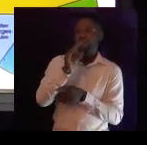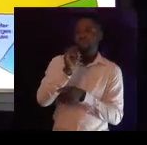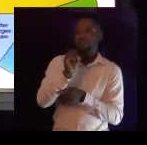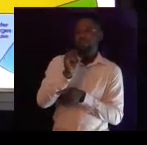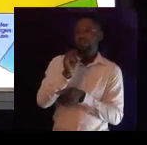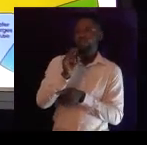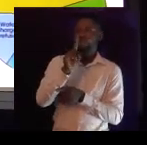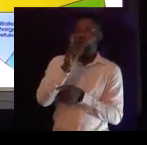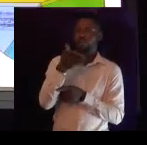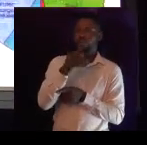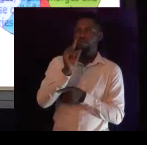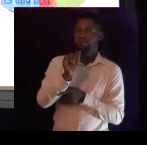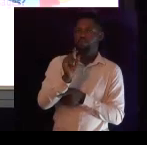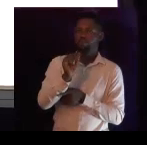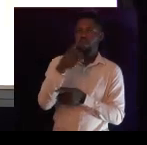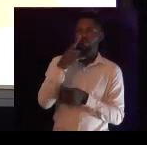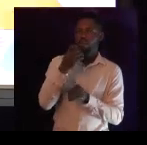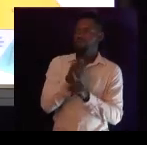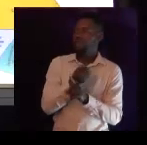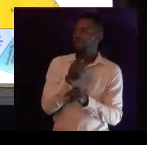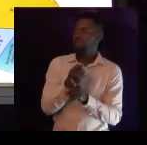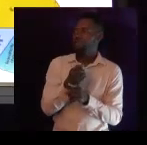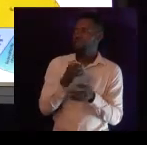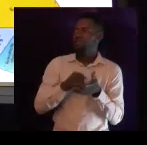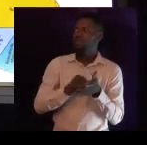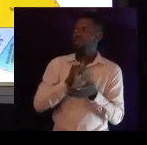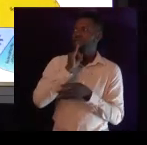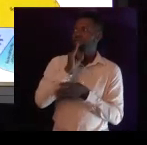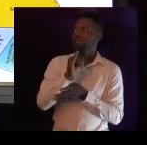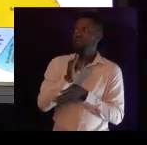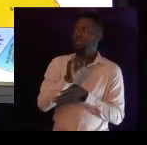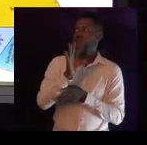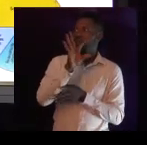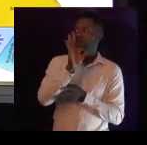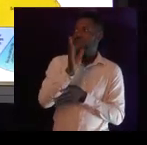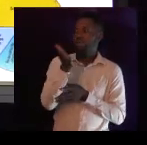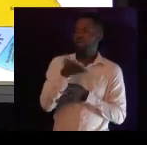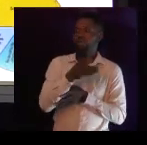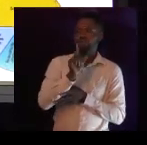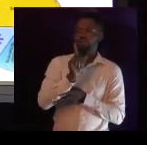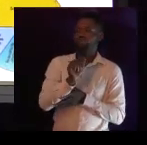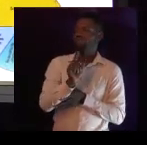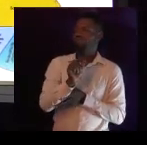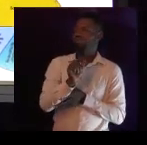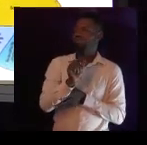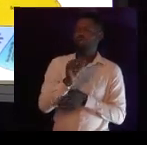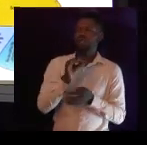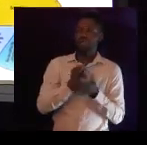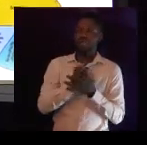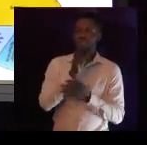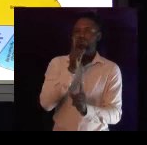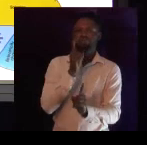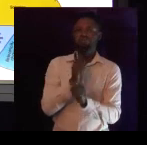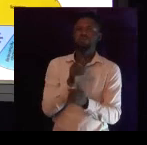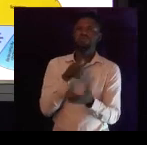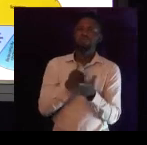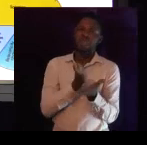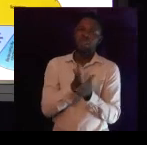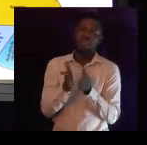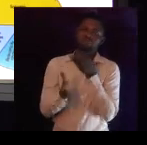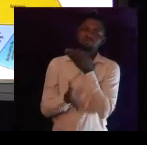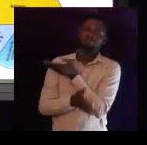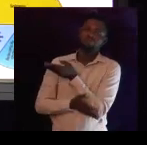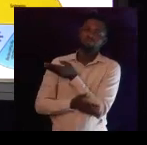1 out of 20. And for salaries, it is 9 out of 20. So that is just it right